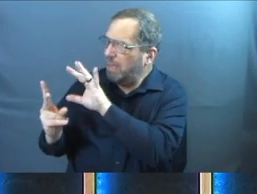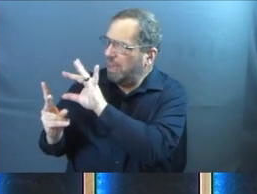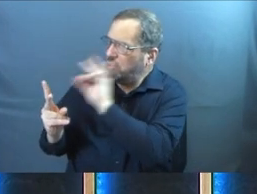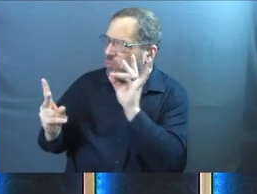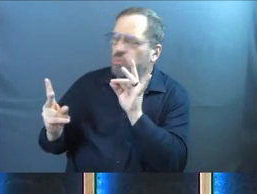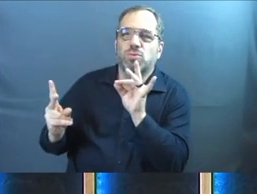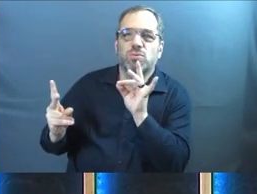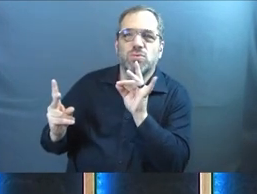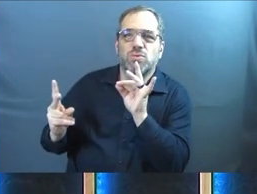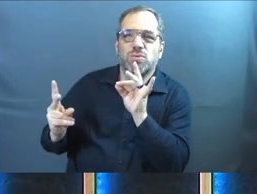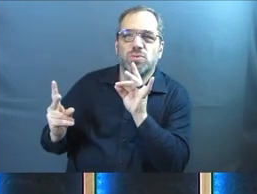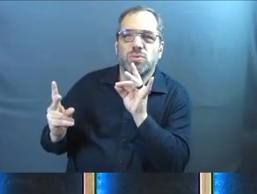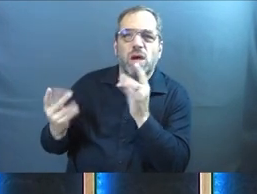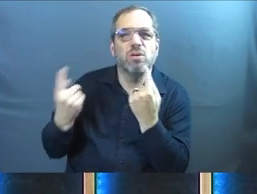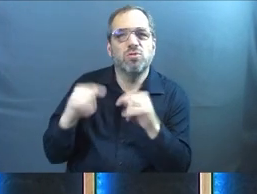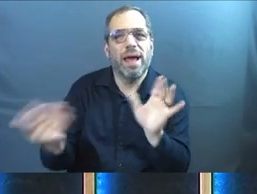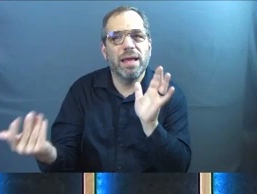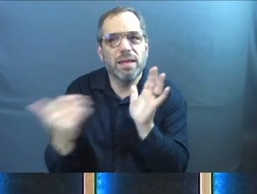this again.